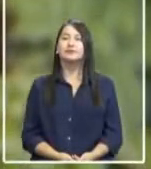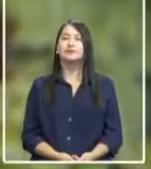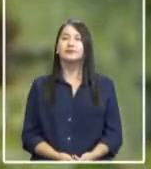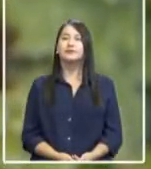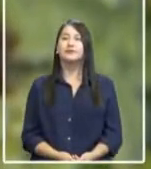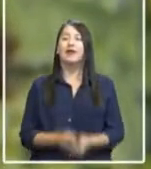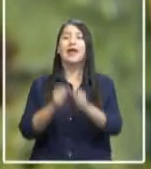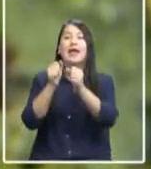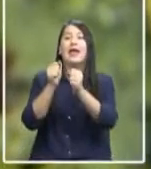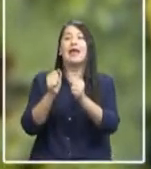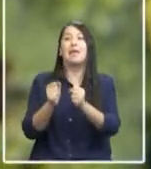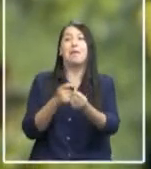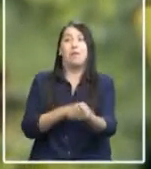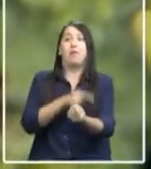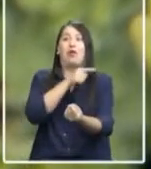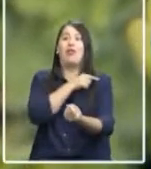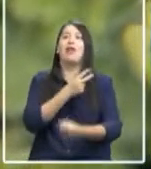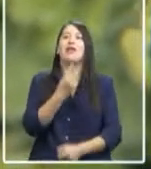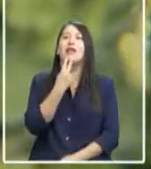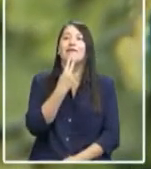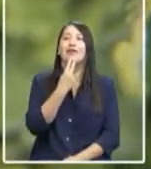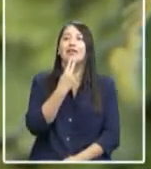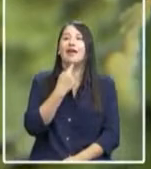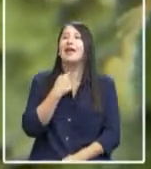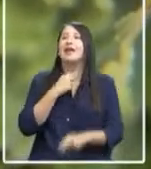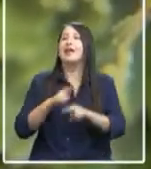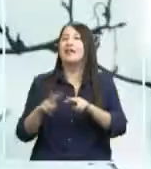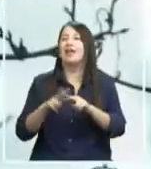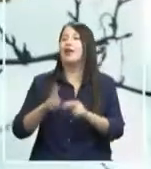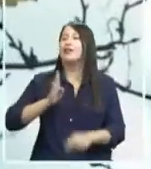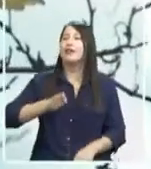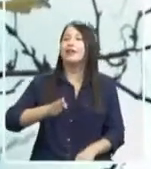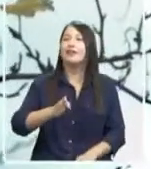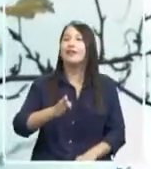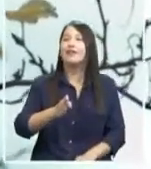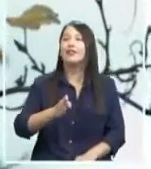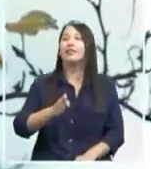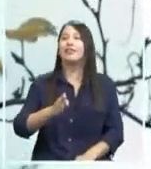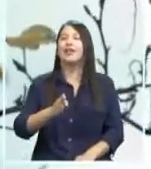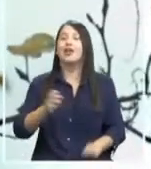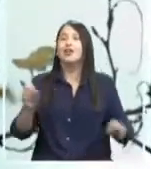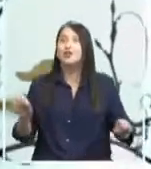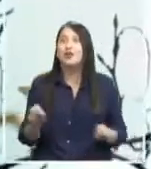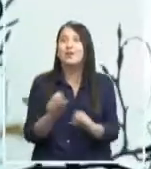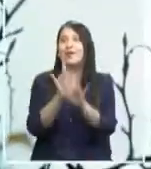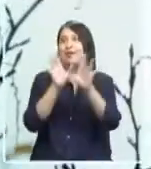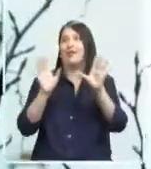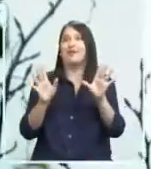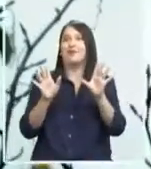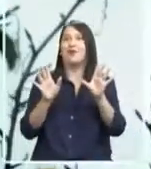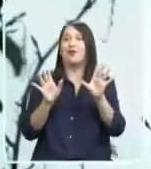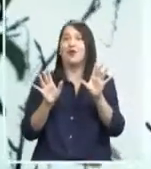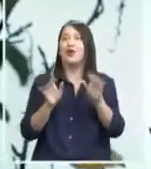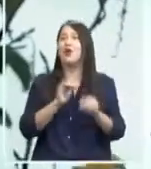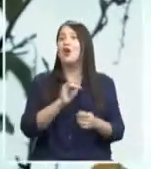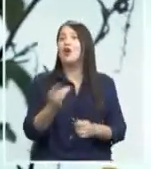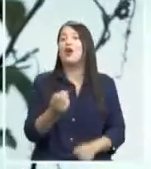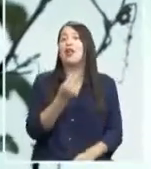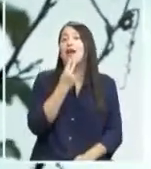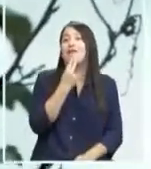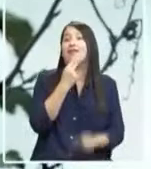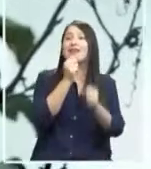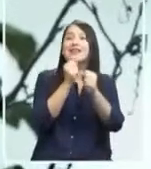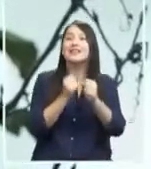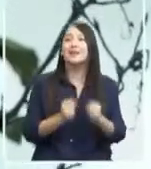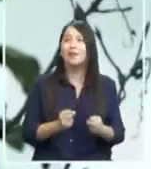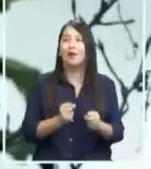The strength of the life, that it's all the time surprising us, how the life is able to reproduce